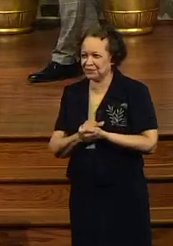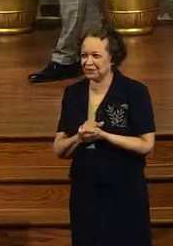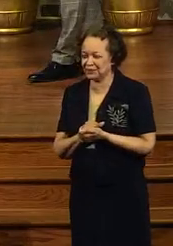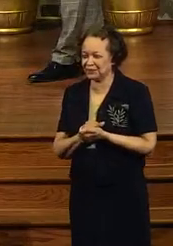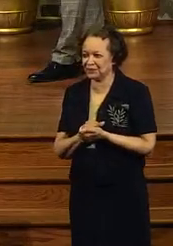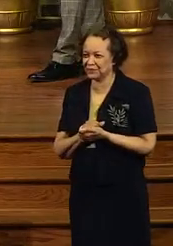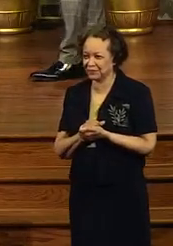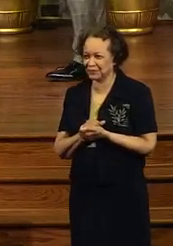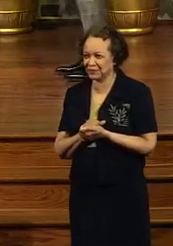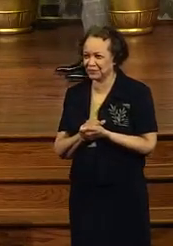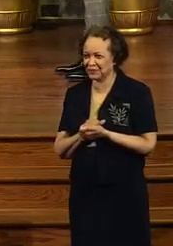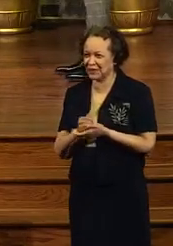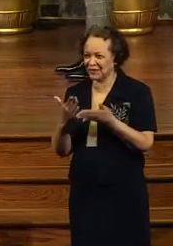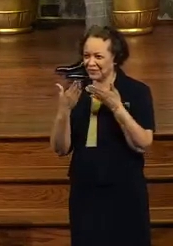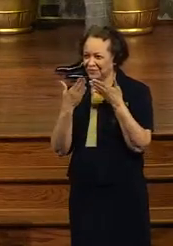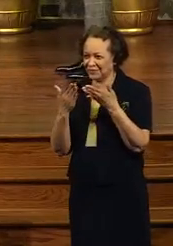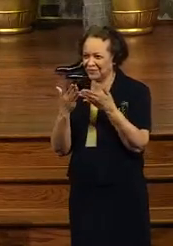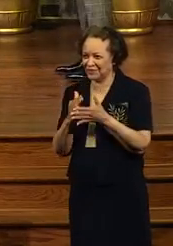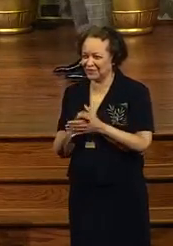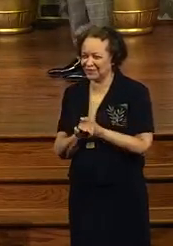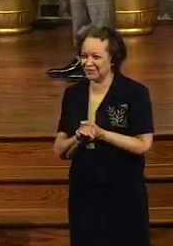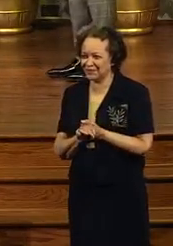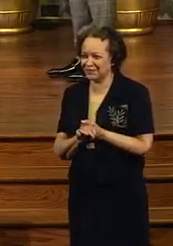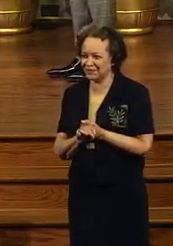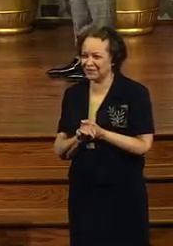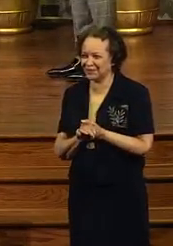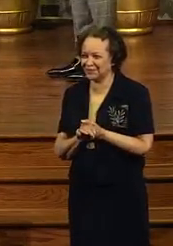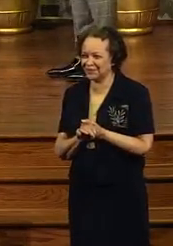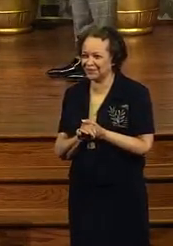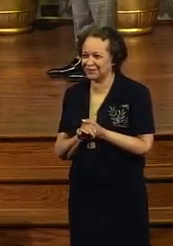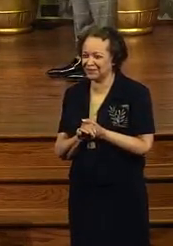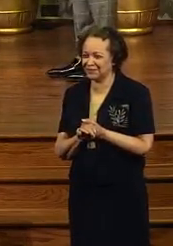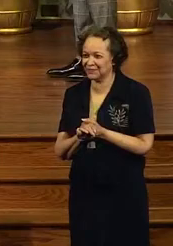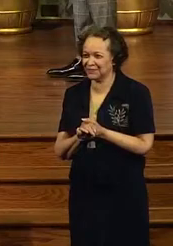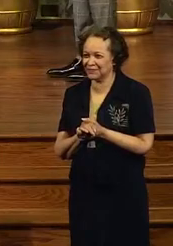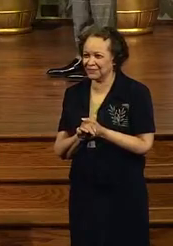her. Thank you so much for being here.